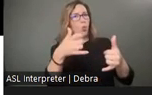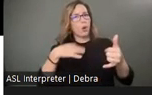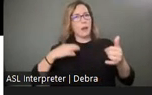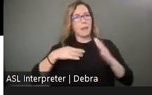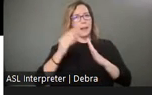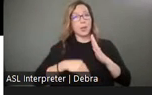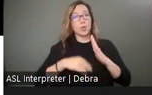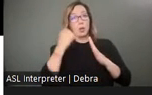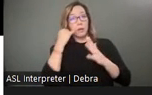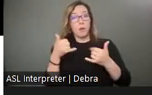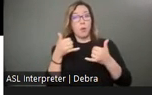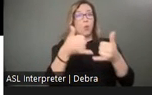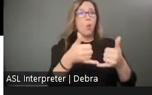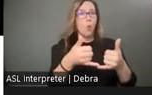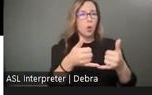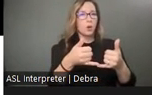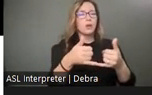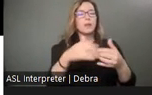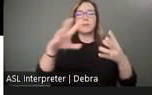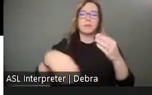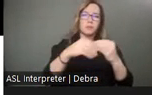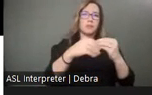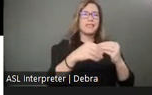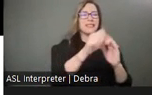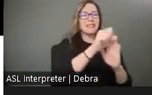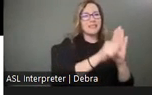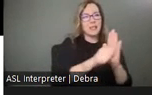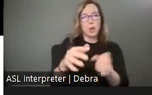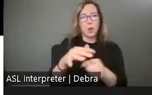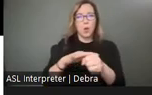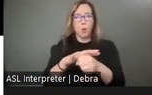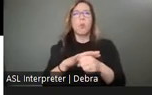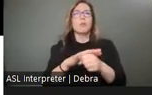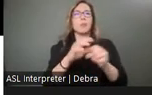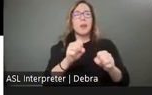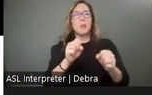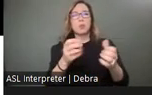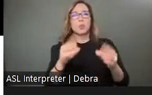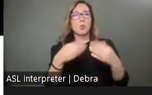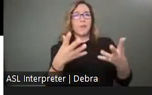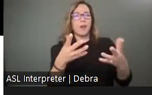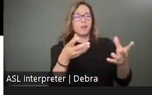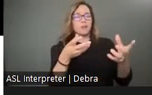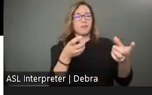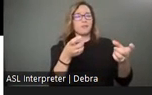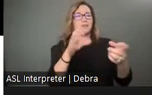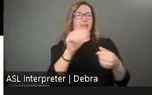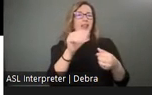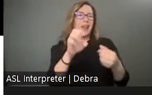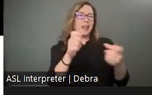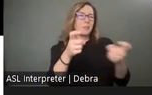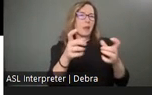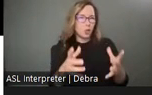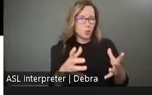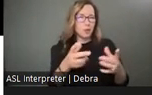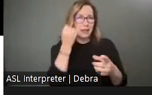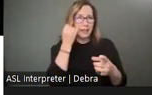awarded, it does supplement the state and the local capacity to provide those case management services to individuals impacted by a